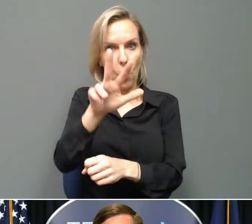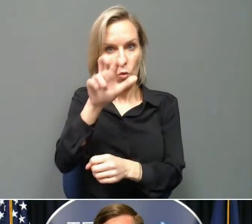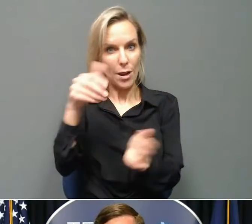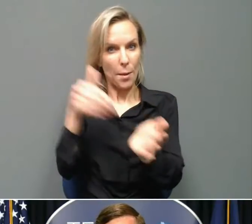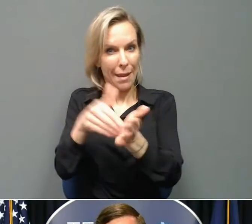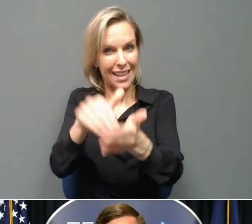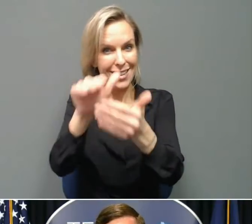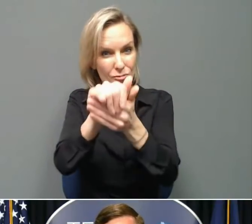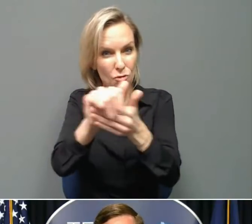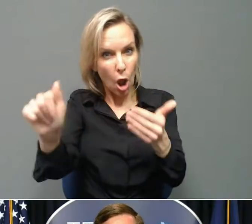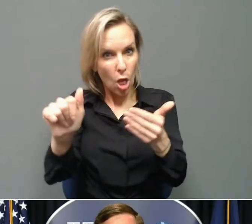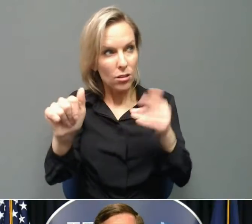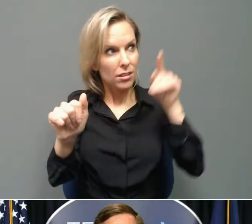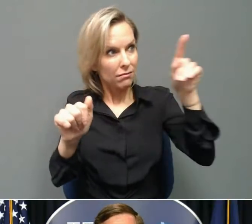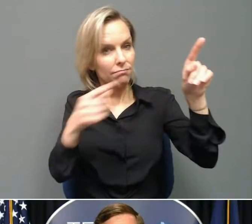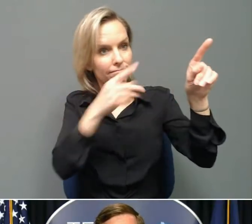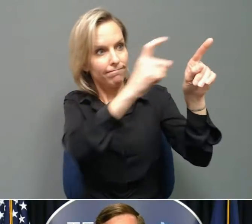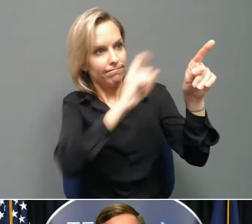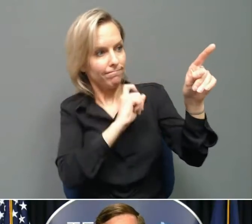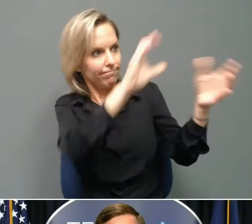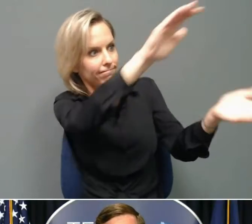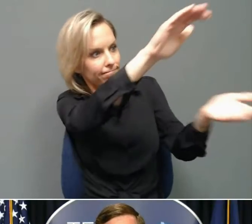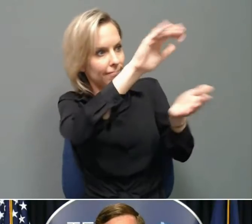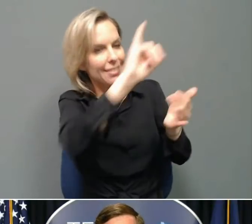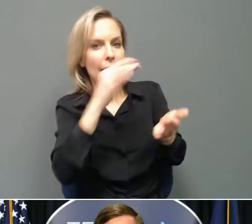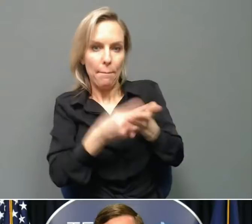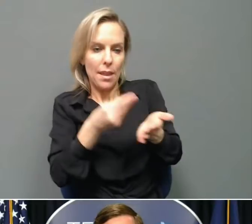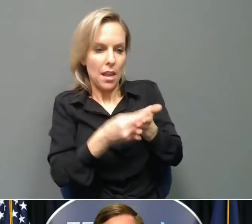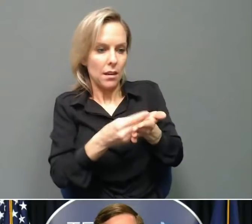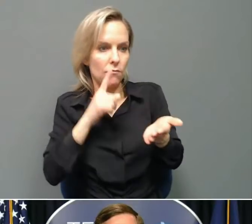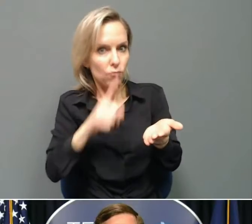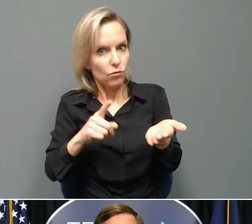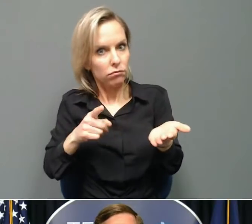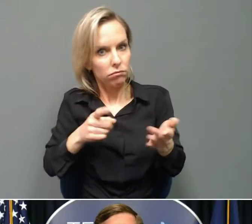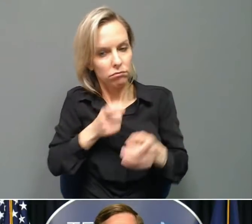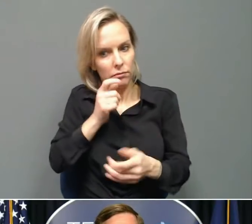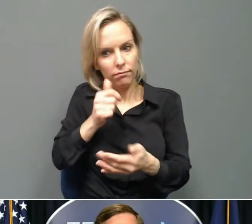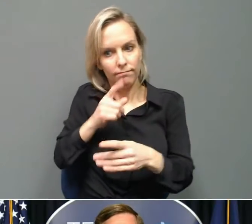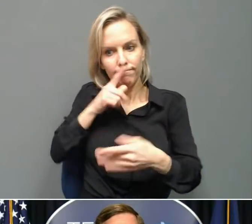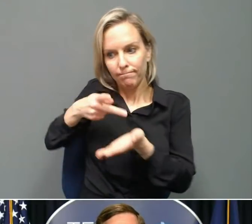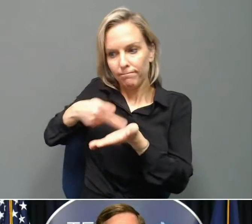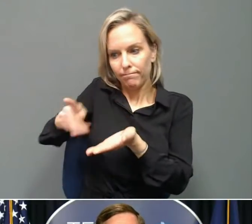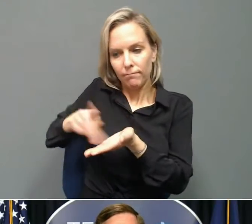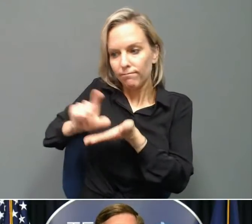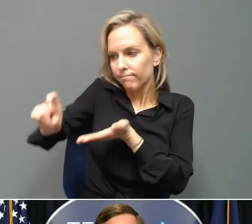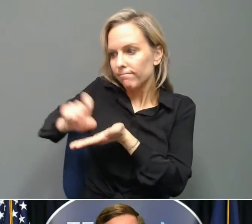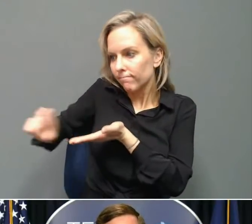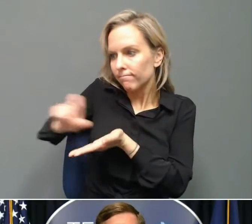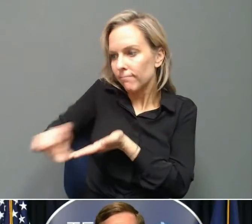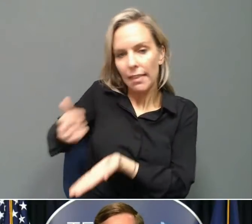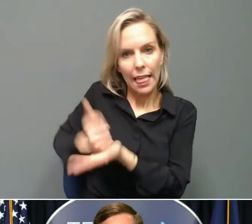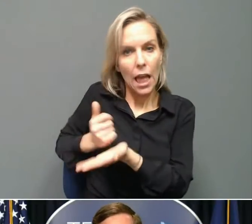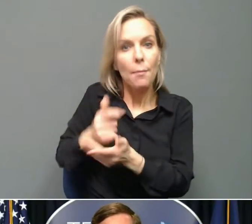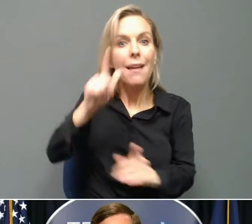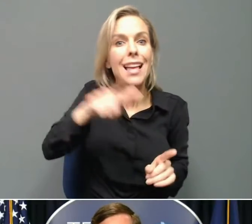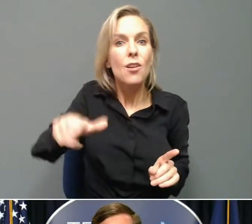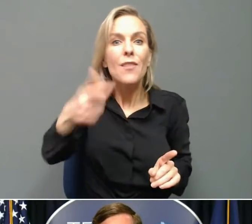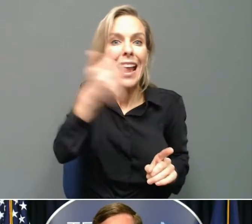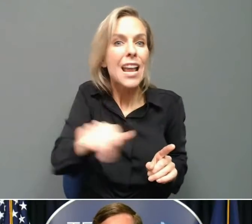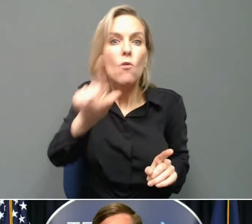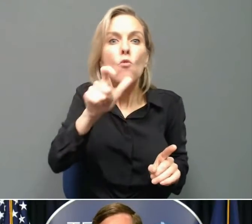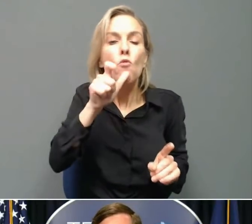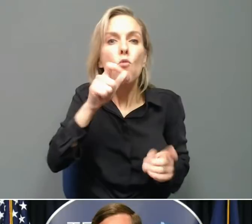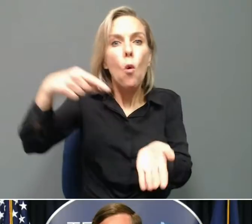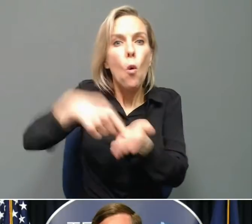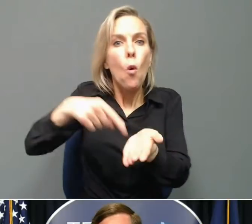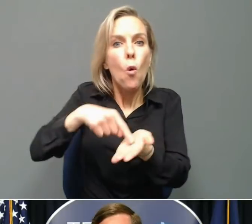you owe rent, please go to the website. Landlords, if you have anybody who owes rent, please go to the